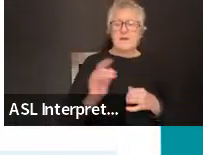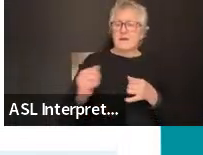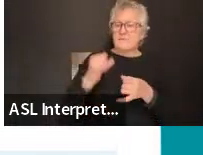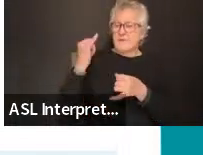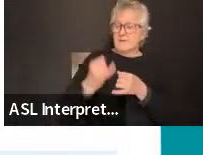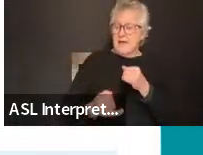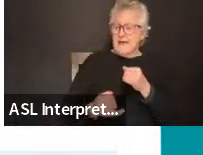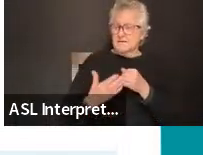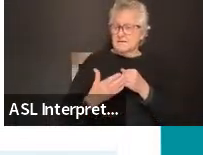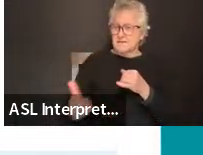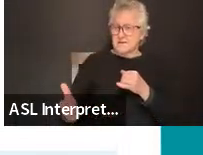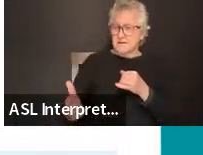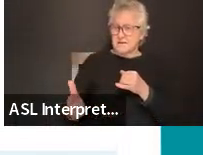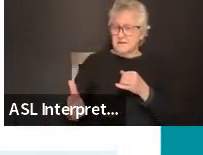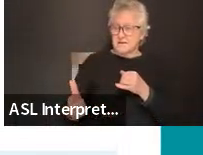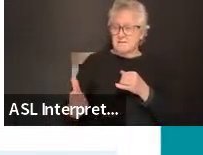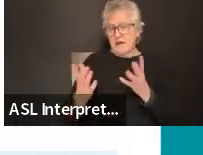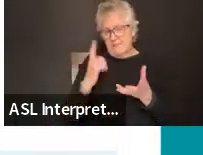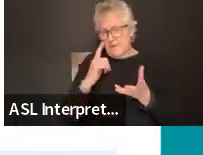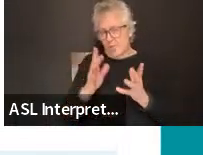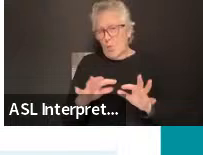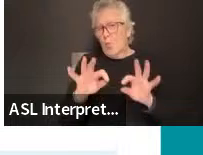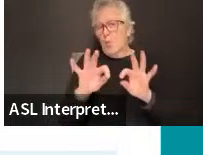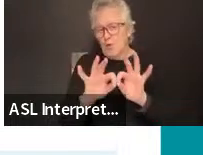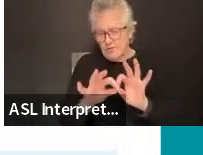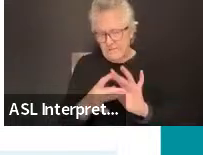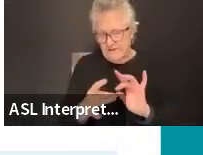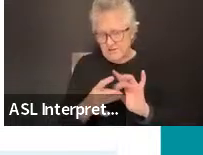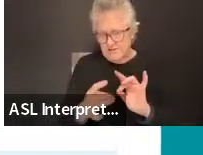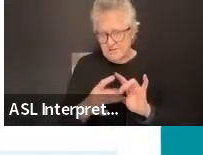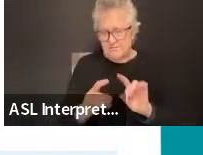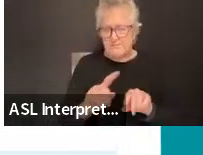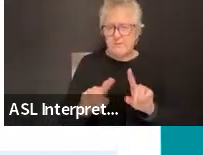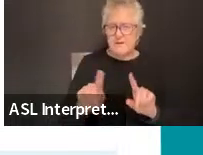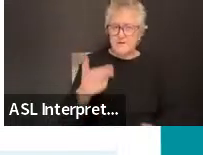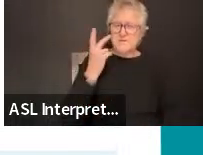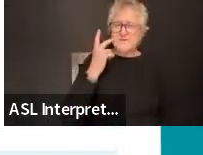it has certainly something to do with the station, but you'll see this teal colored